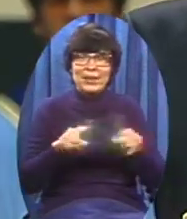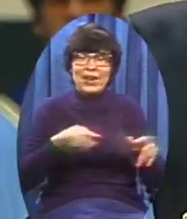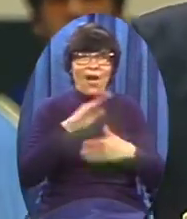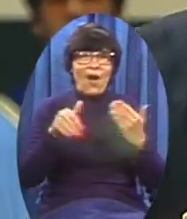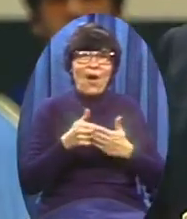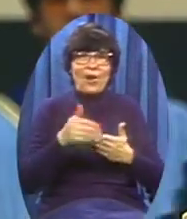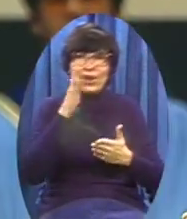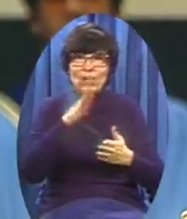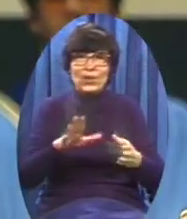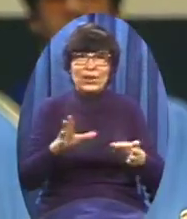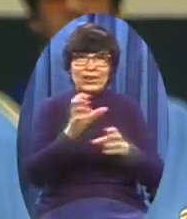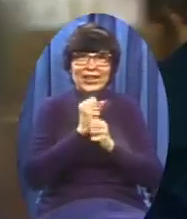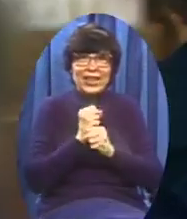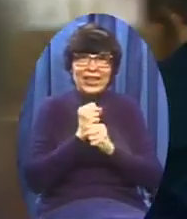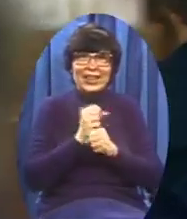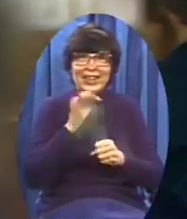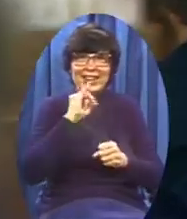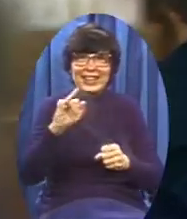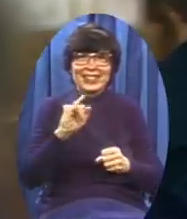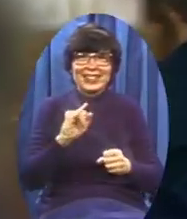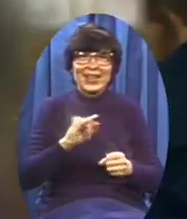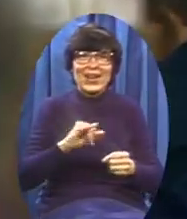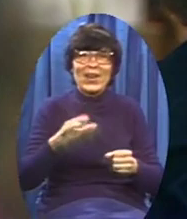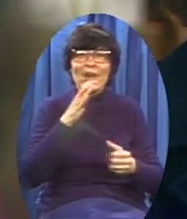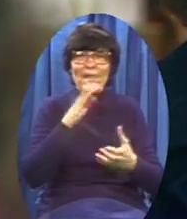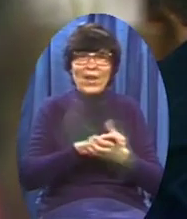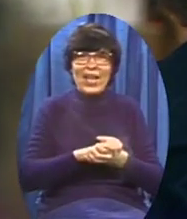And be a used one at that.